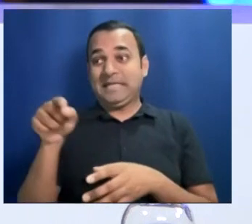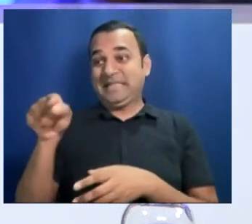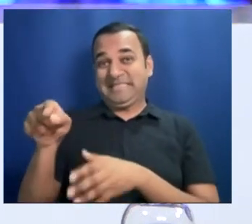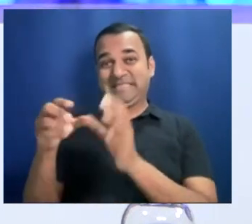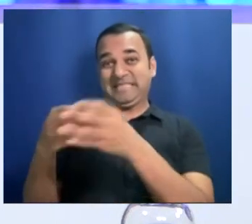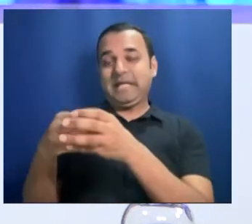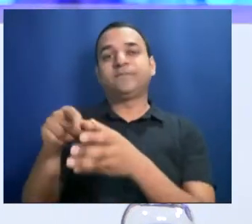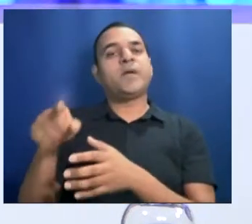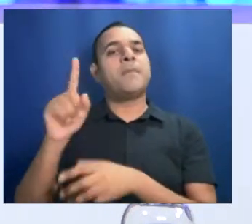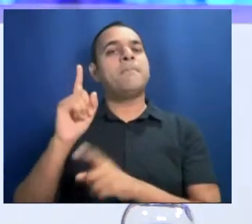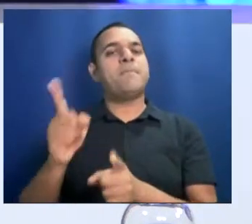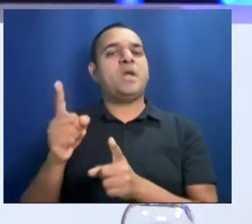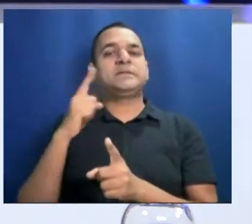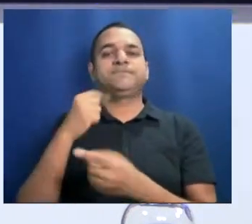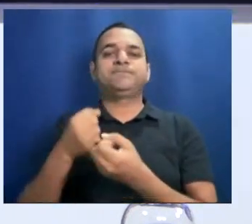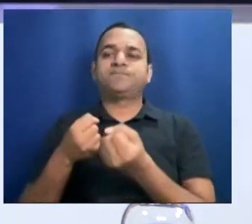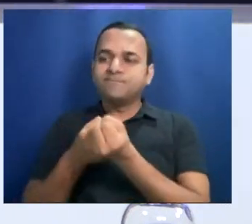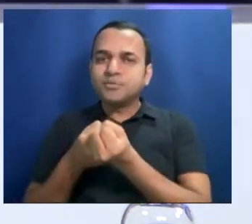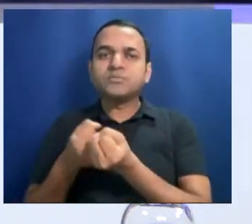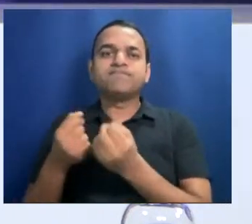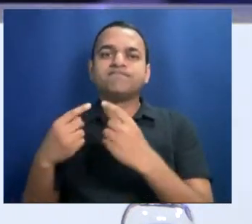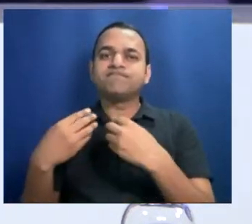environmental challenges and